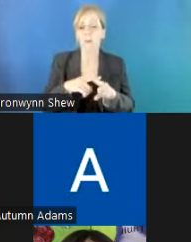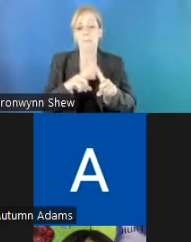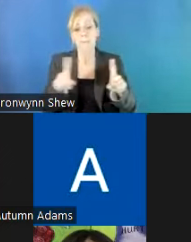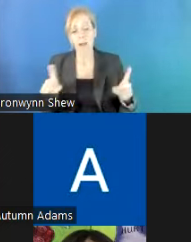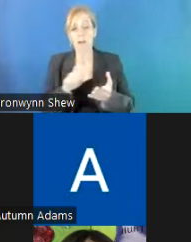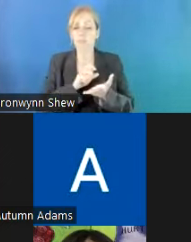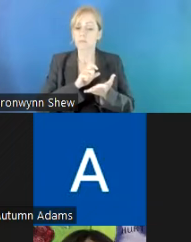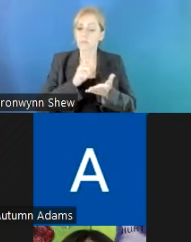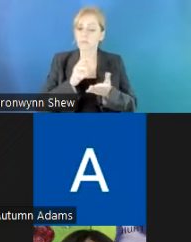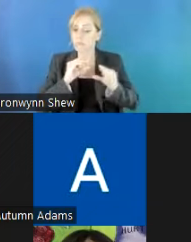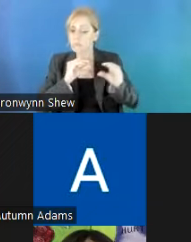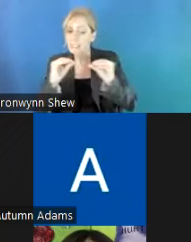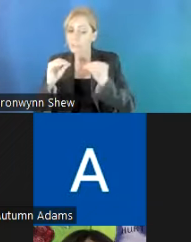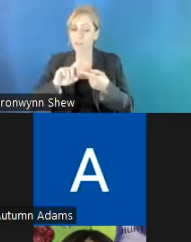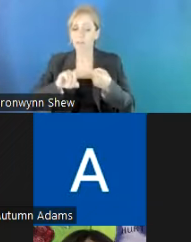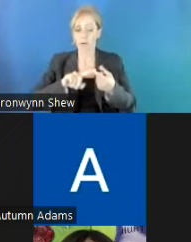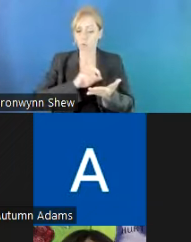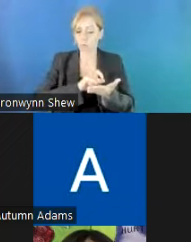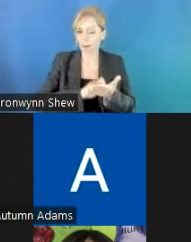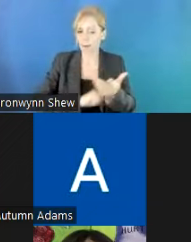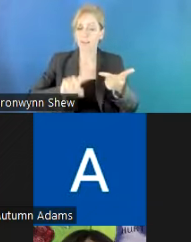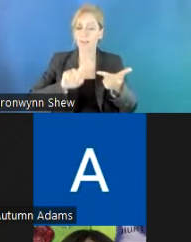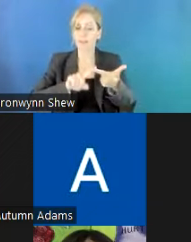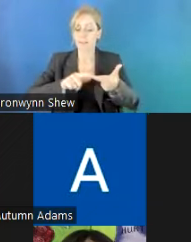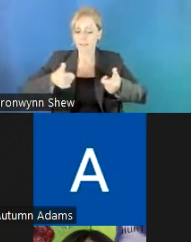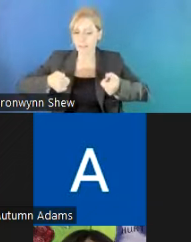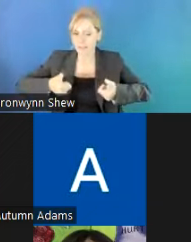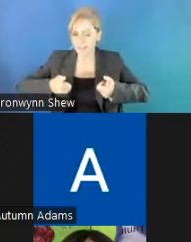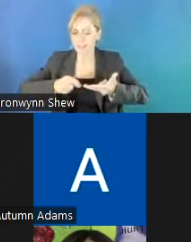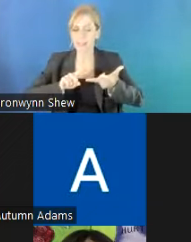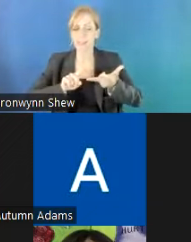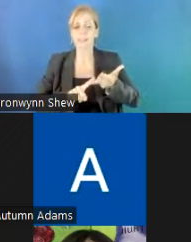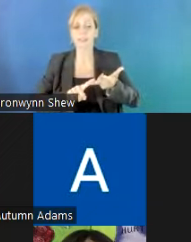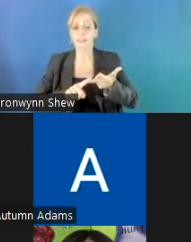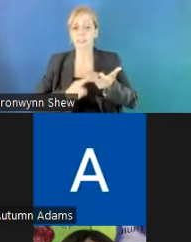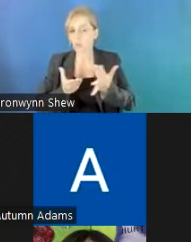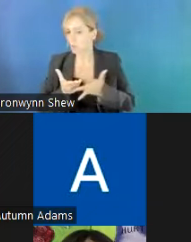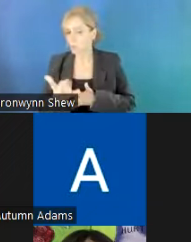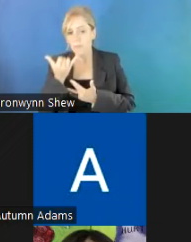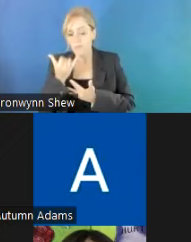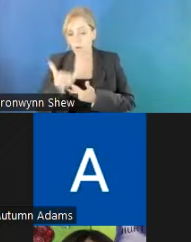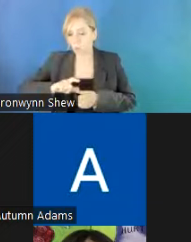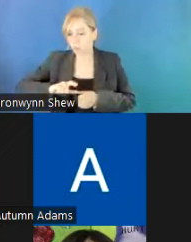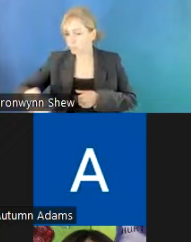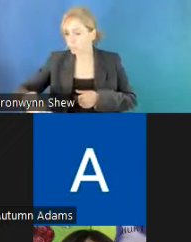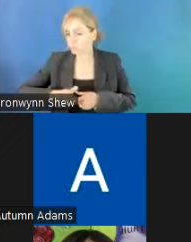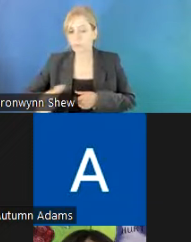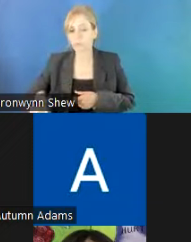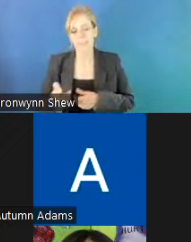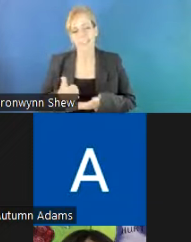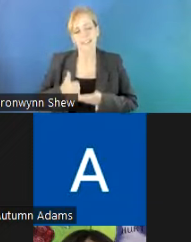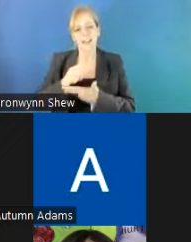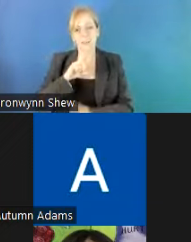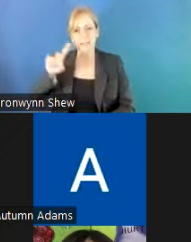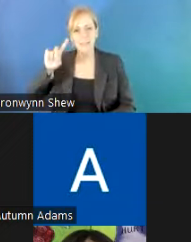pictures, visual aids is definitely helpful for a survivor to feel more welcome and to feel more included in the